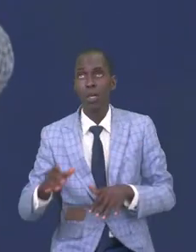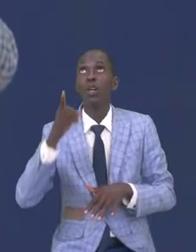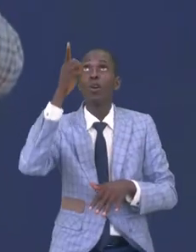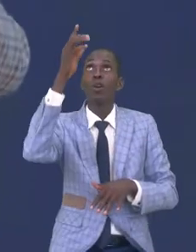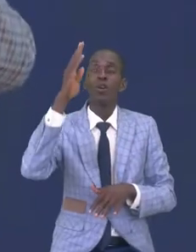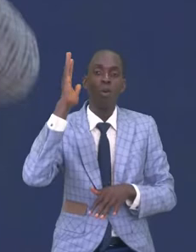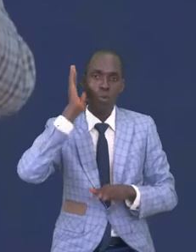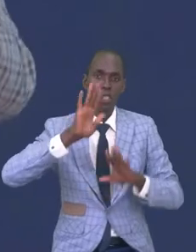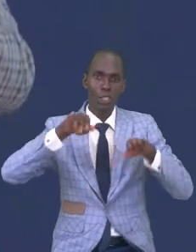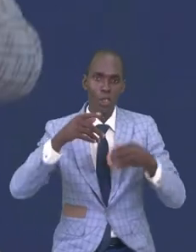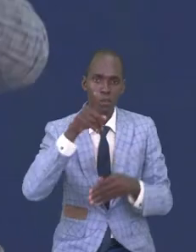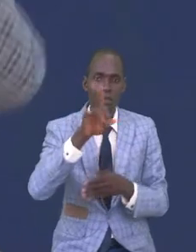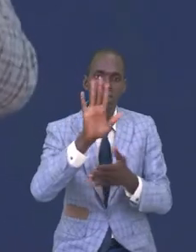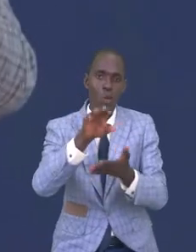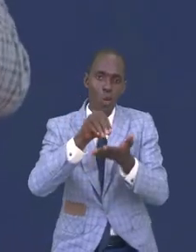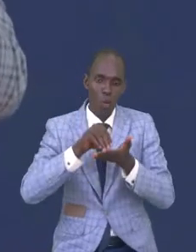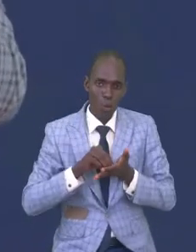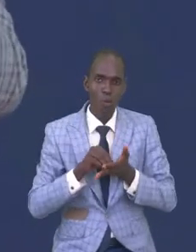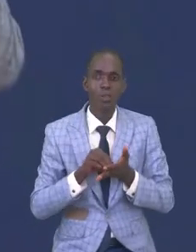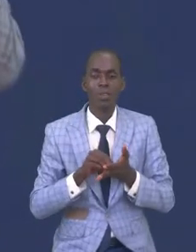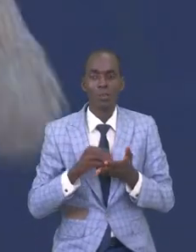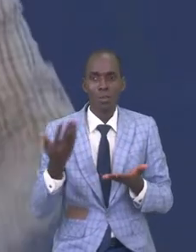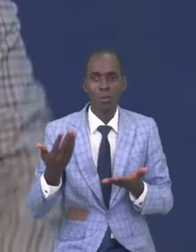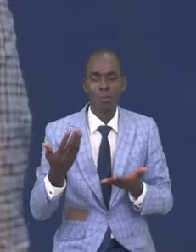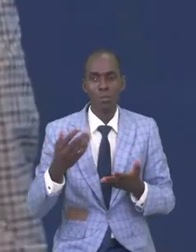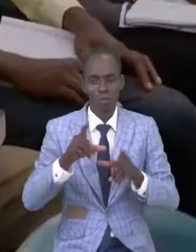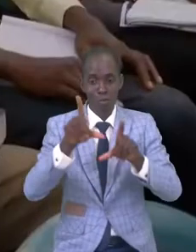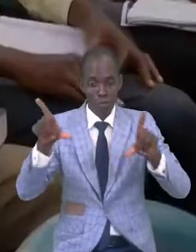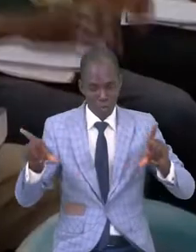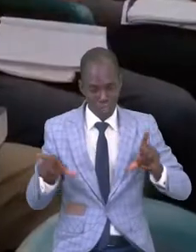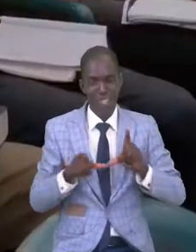give you your own localized wisdom there.